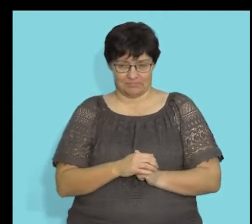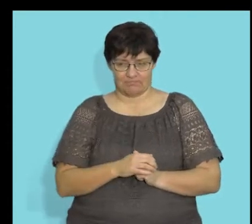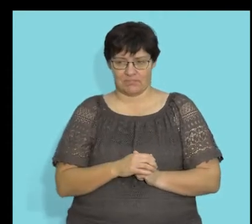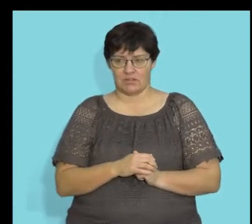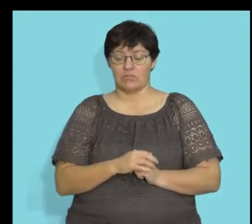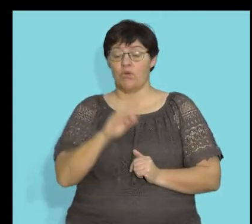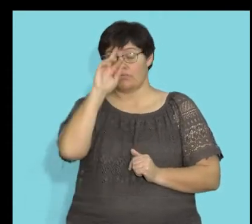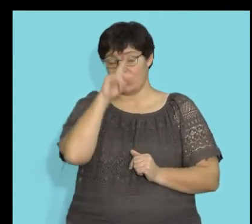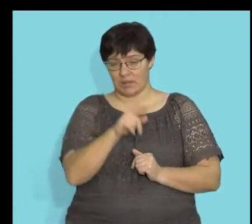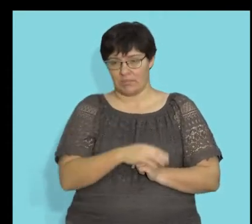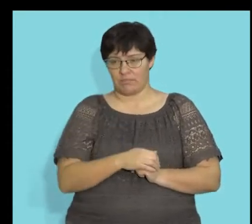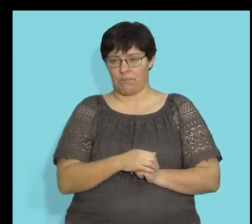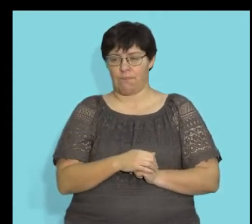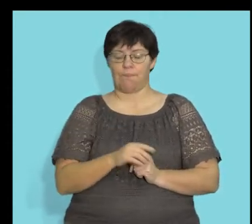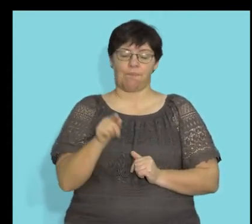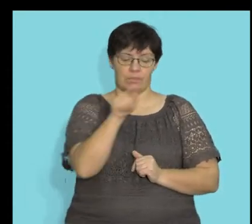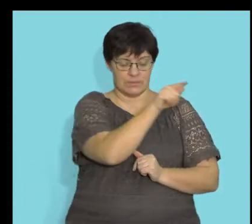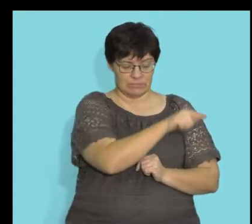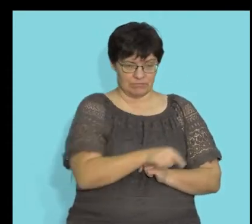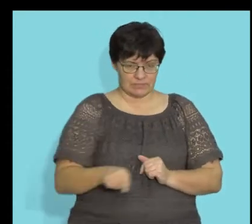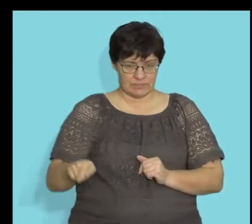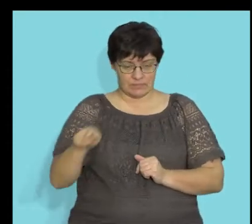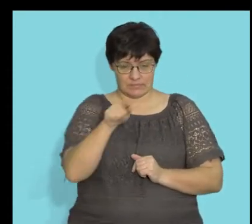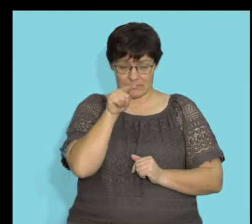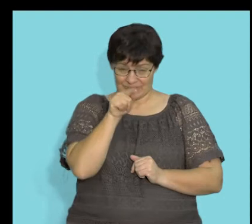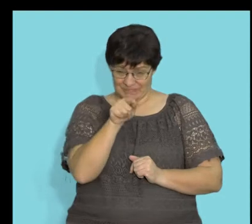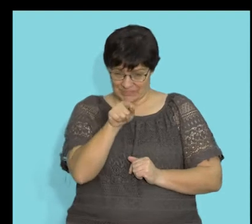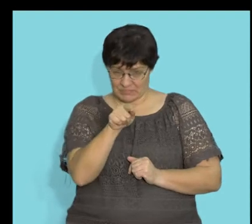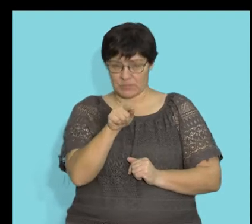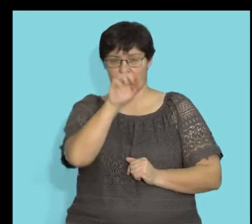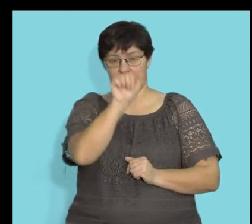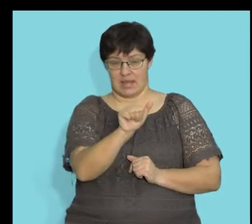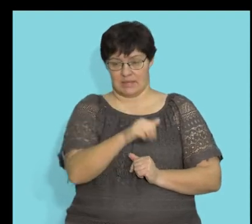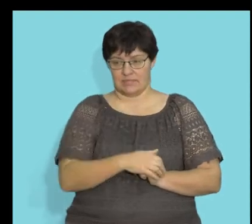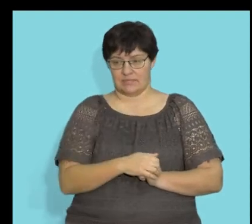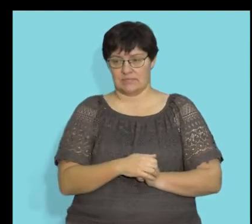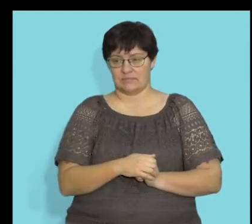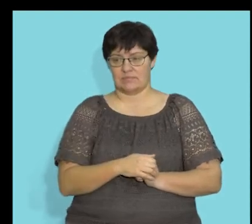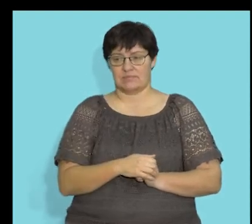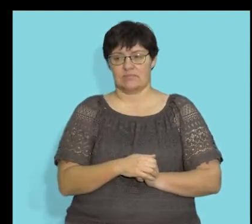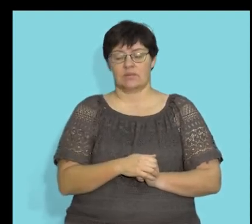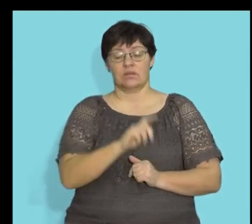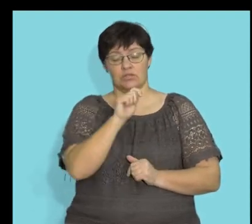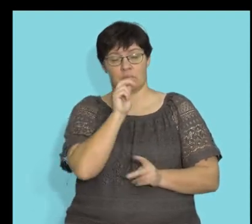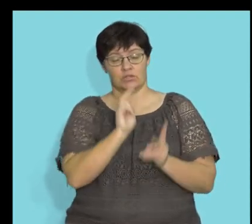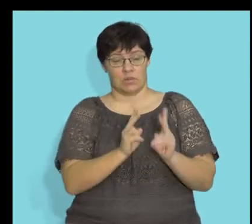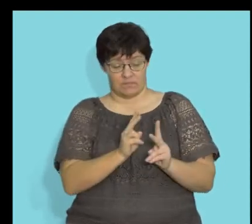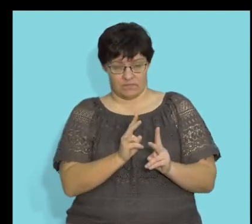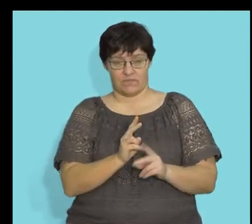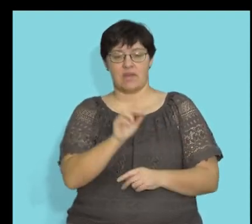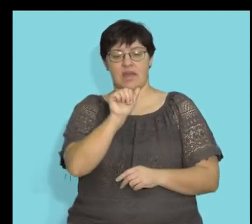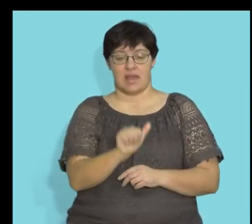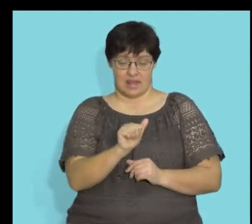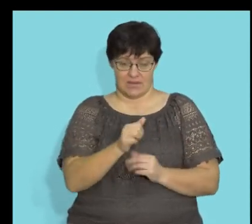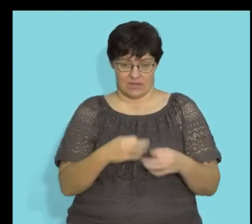sum. So please remember, this is going to be my A. So term 12 is going to